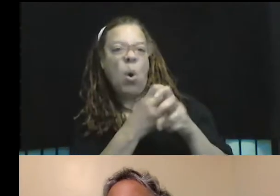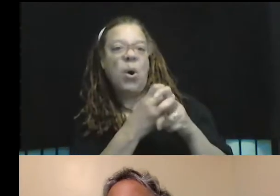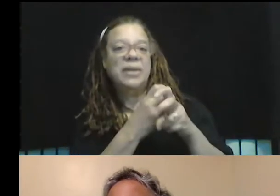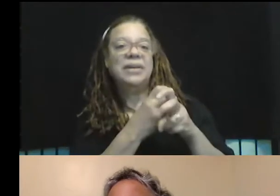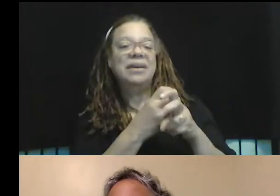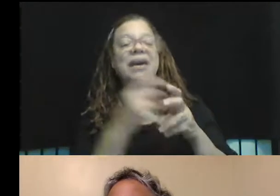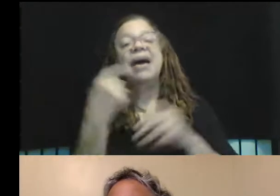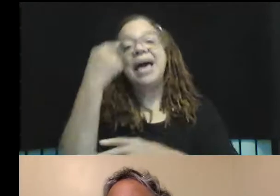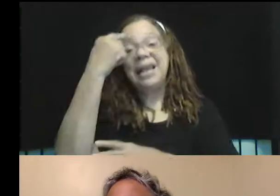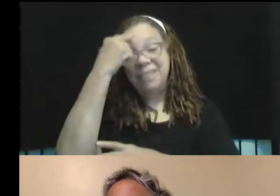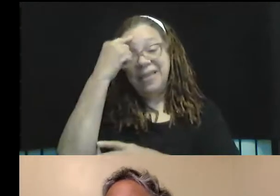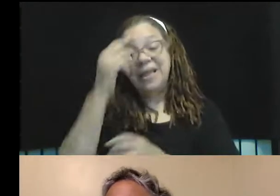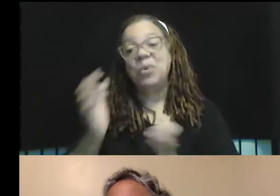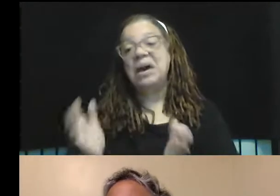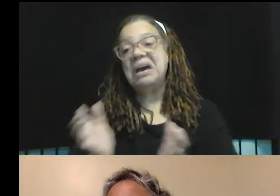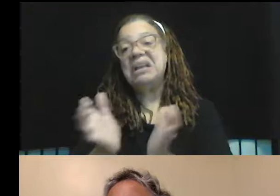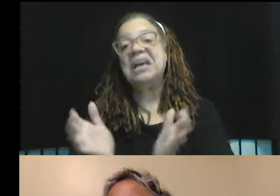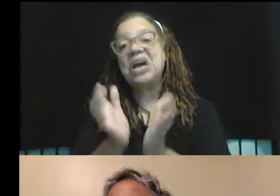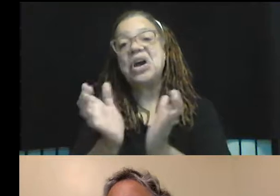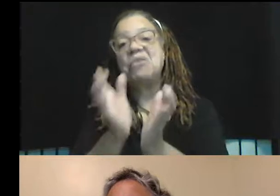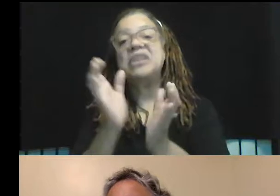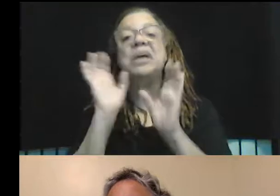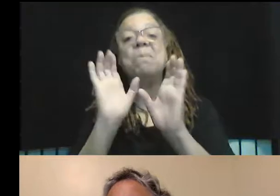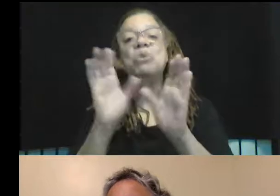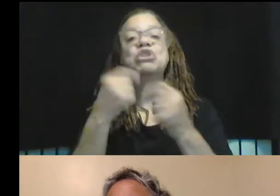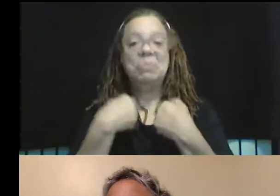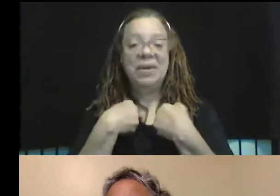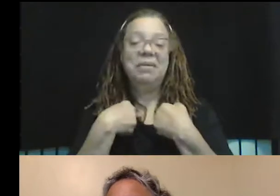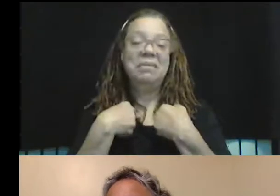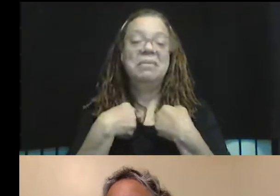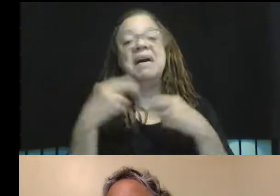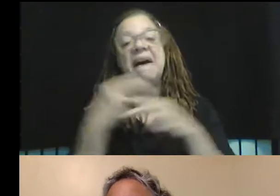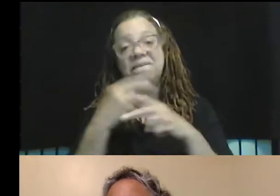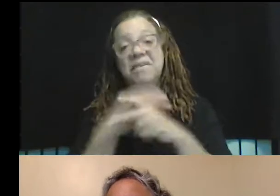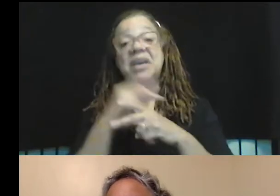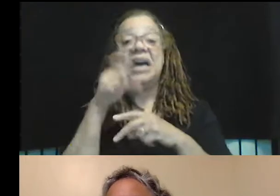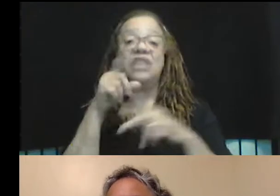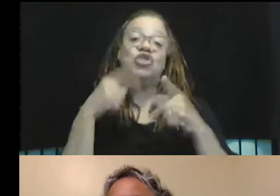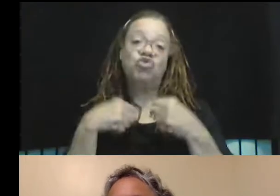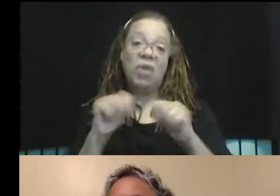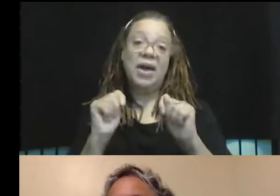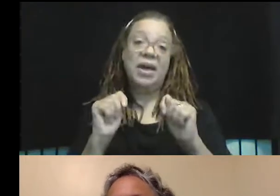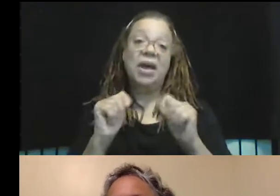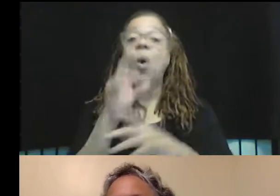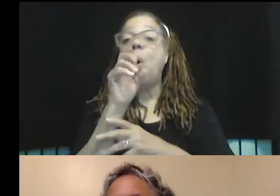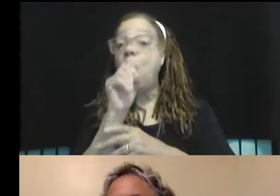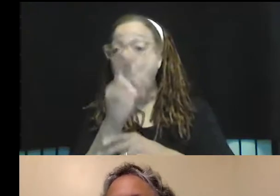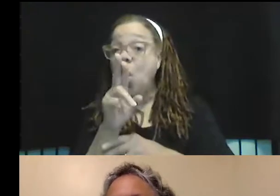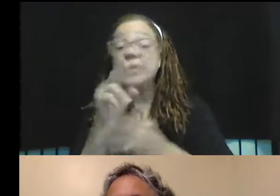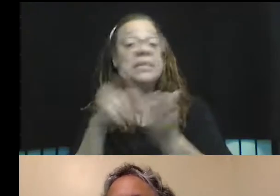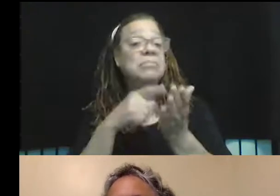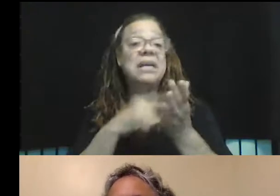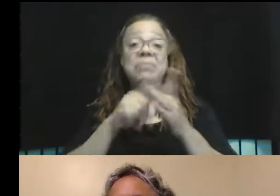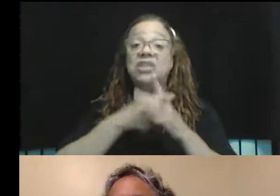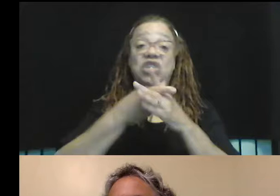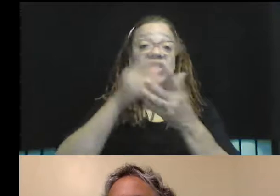will push me, so I should try it. Um, or sometimes it's just like I just start painting and I'm just like,